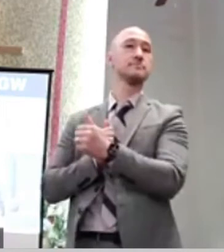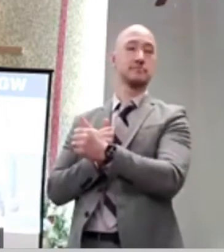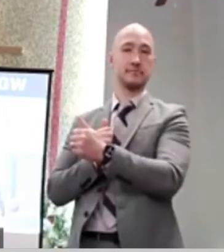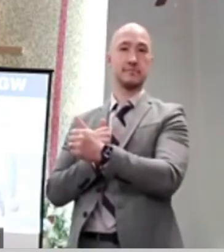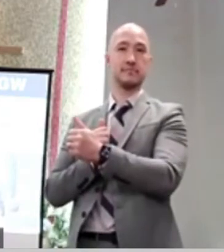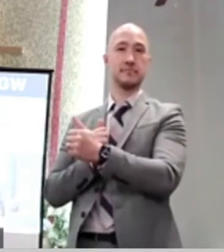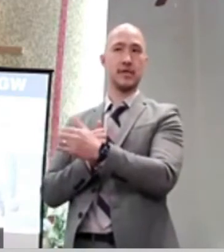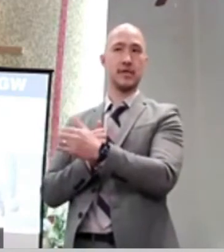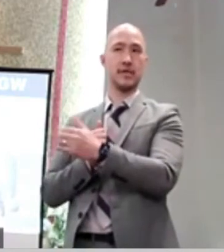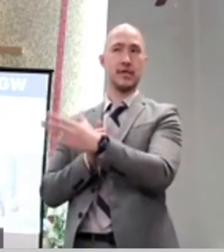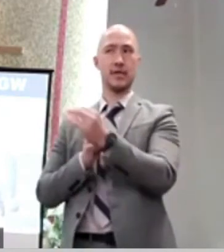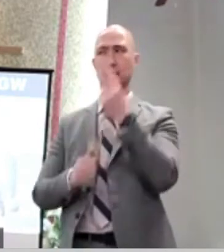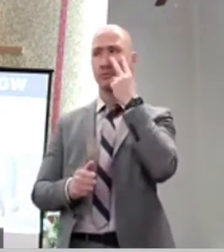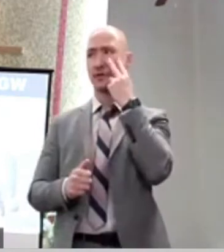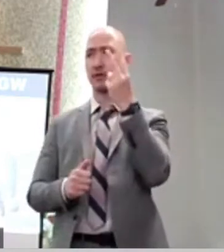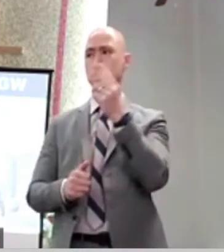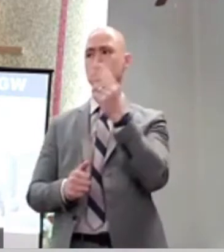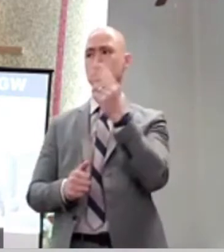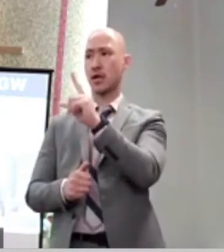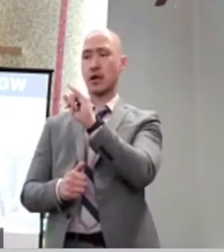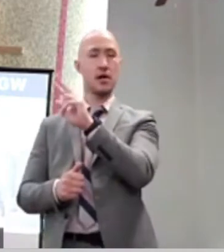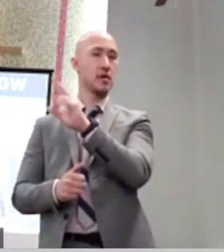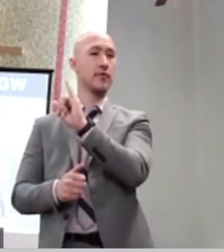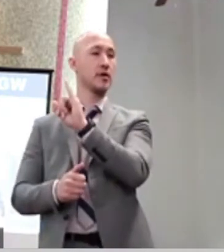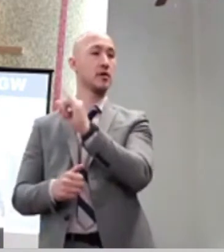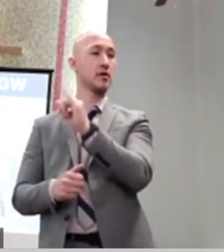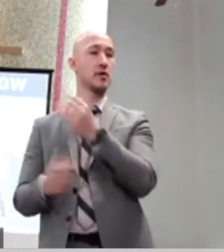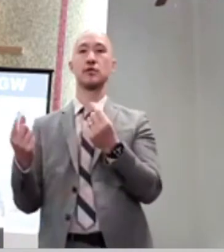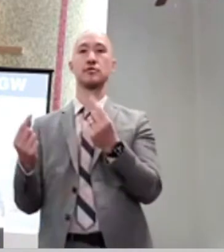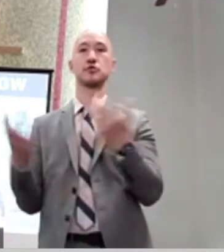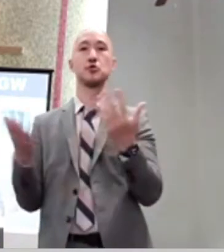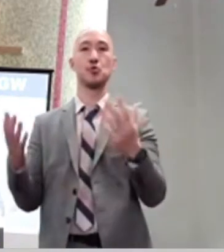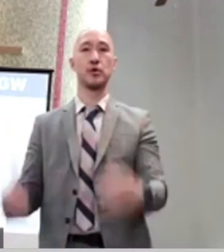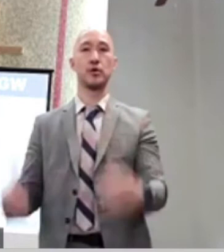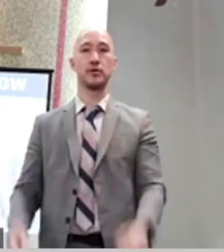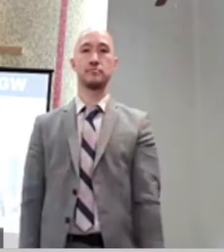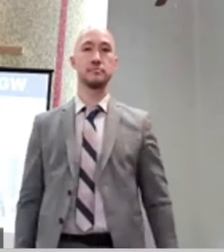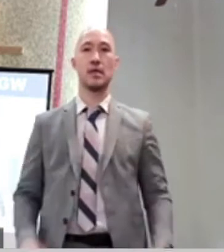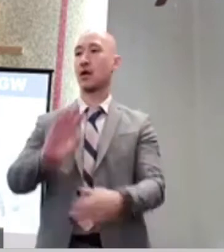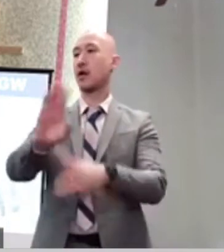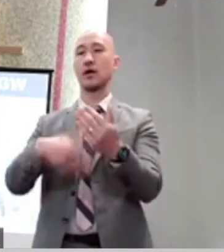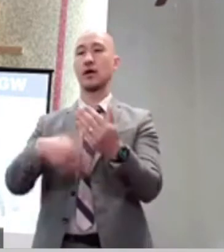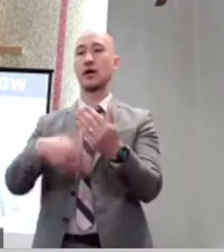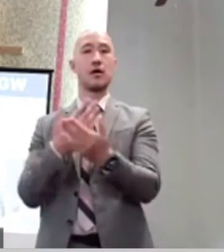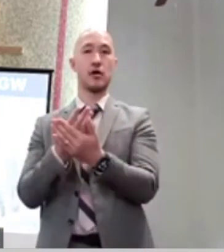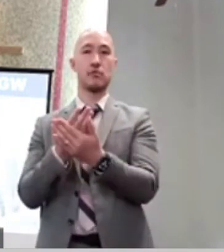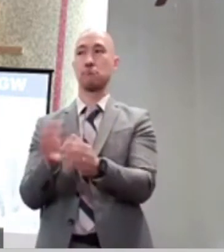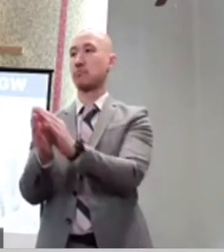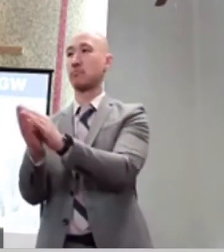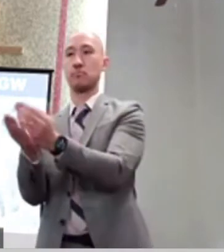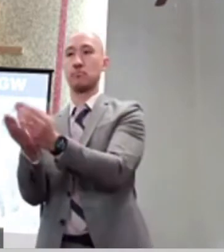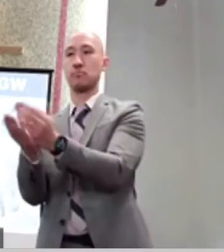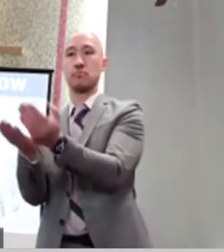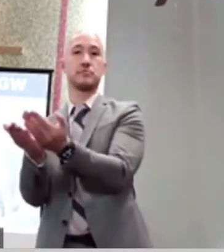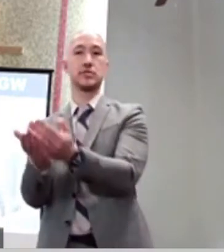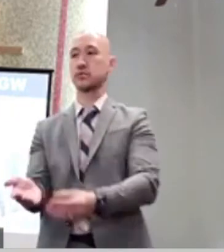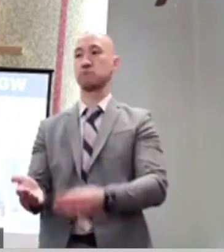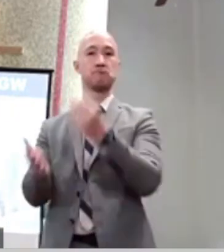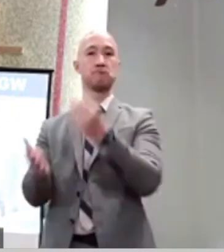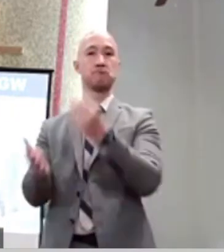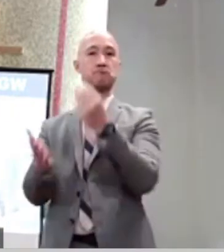and he left everything. He left the office behind. He left the ledgers. He left it all. And